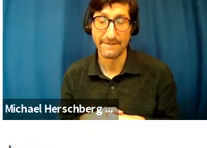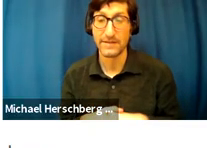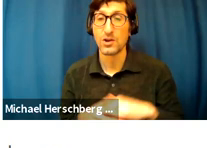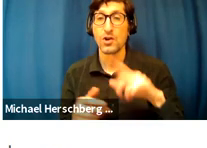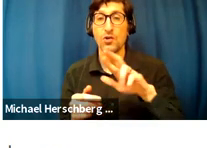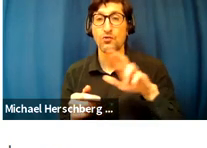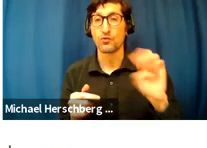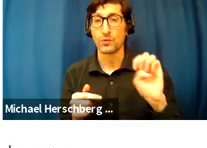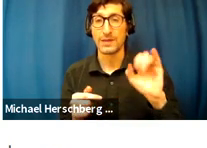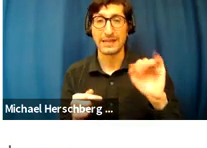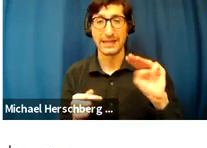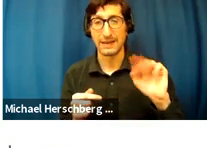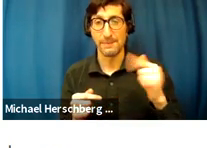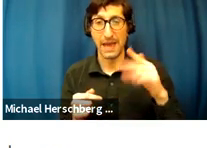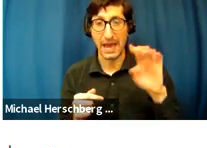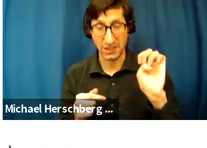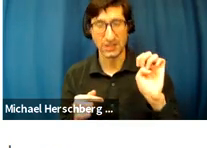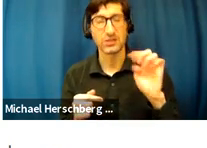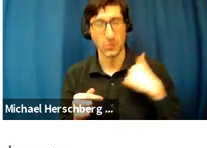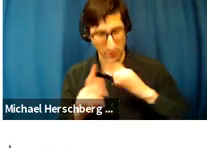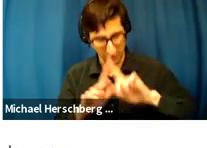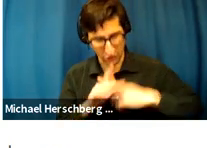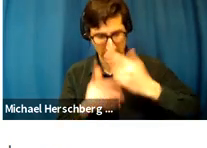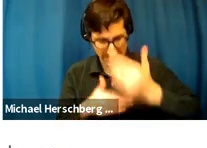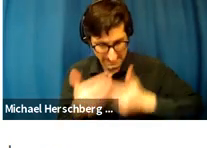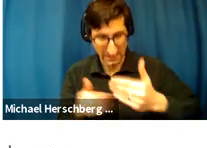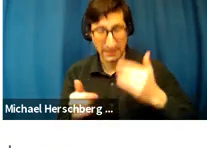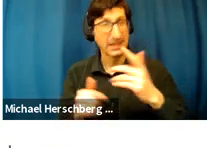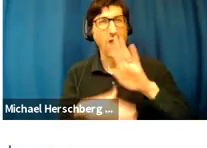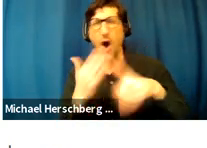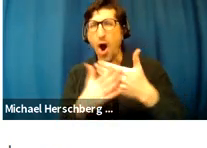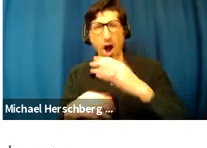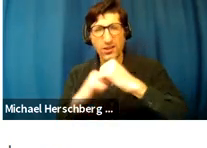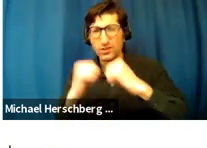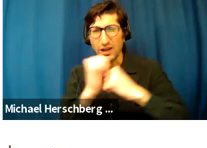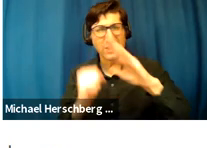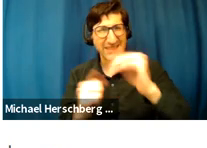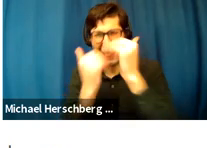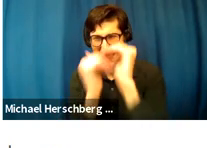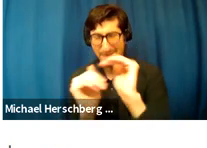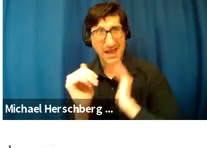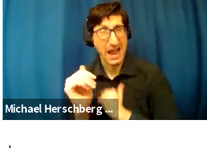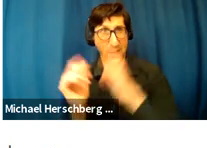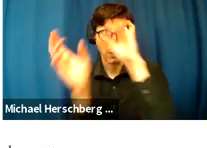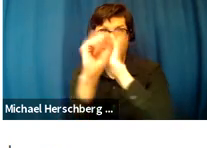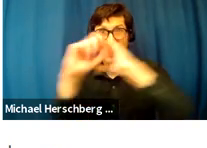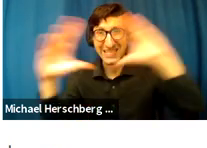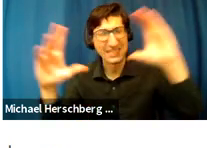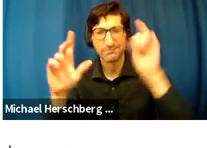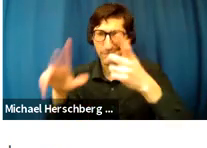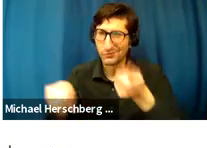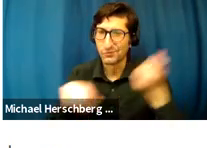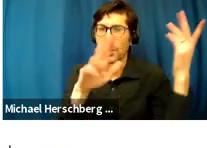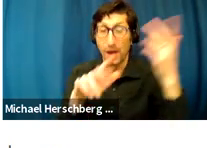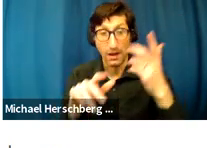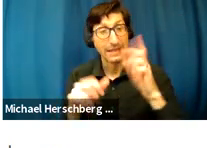our schools and for our district, and we need to remove the structures that limit our ability to realize our vision for students. We know that the support